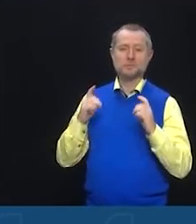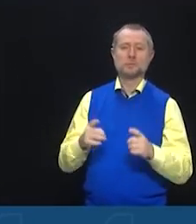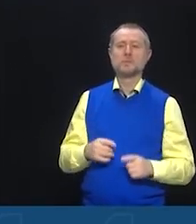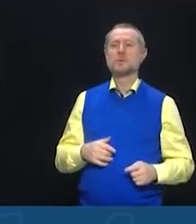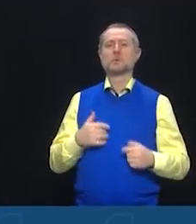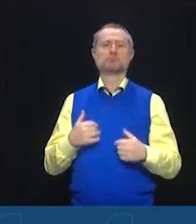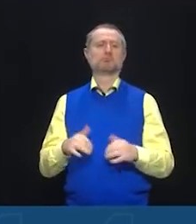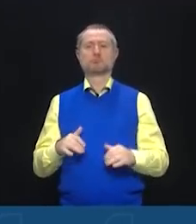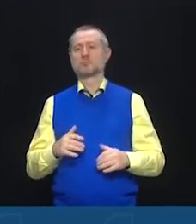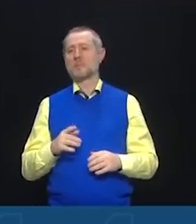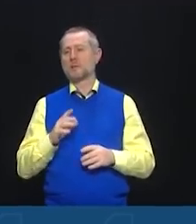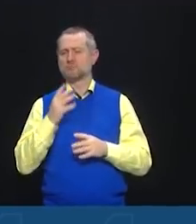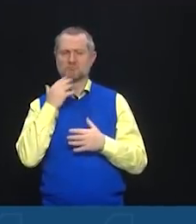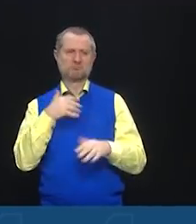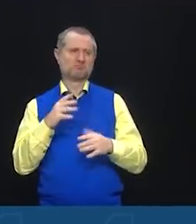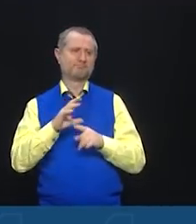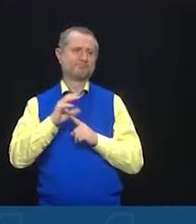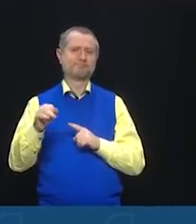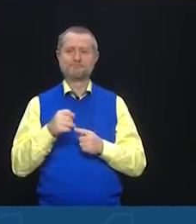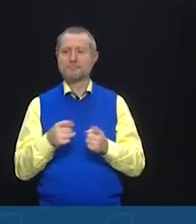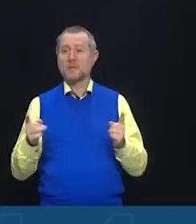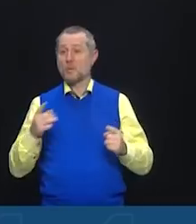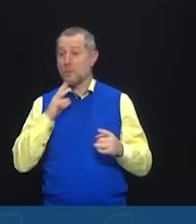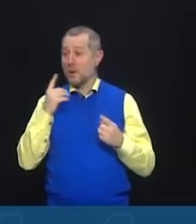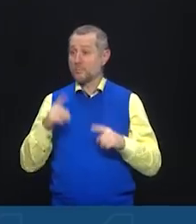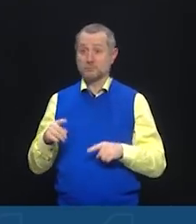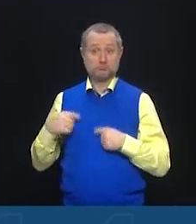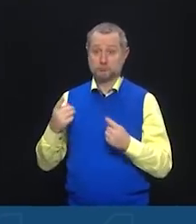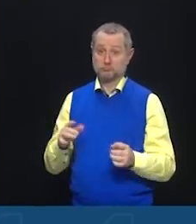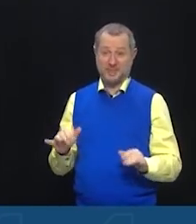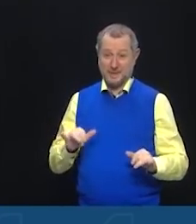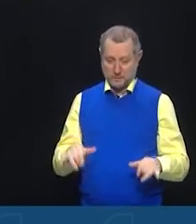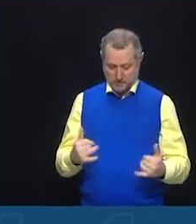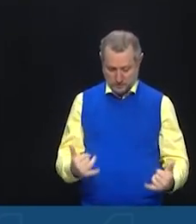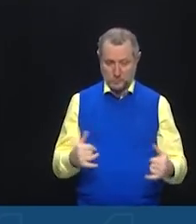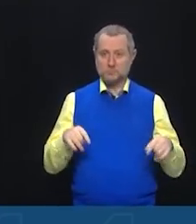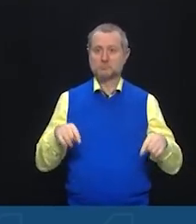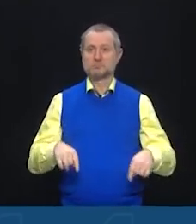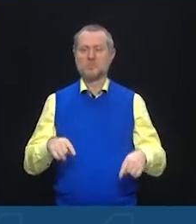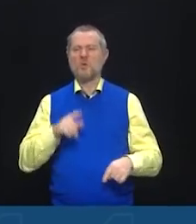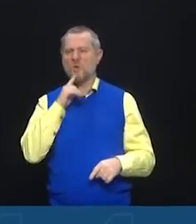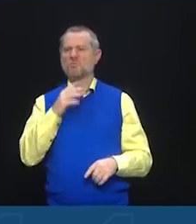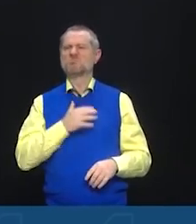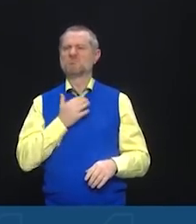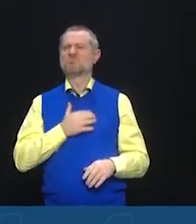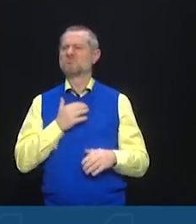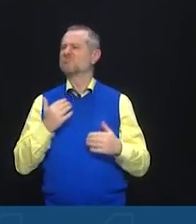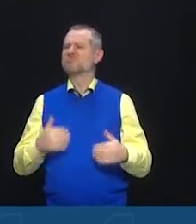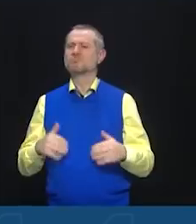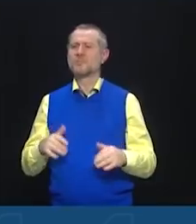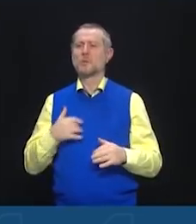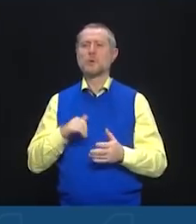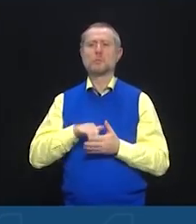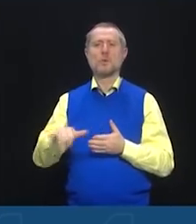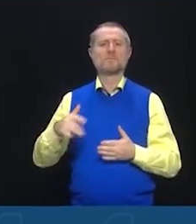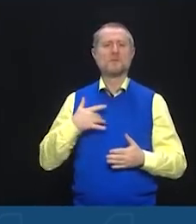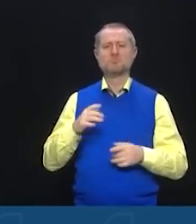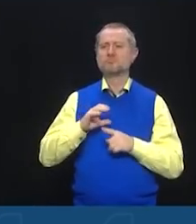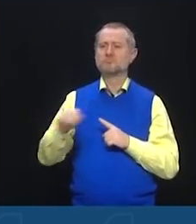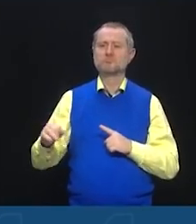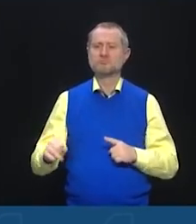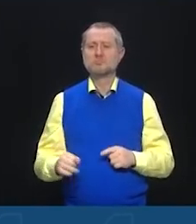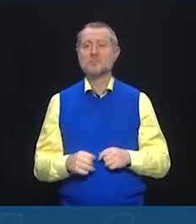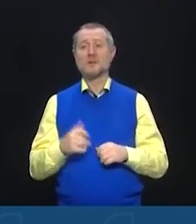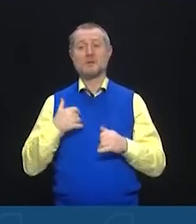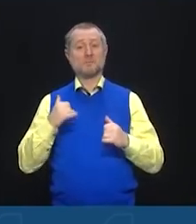quite extraordinary. It has not happened in the past the way it should, and I'm really pleased to say that this is indeed a new day for New York. So with that, I'll be happy to take any